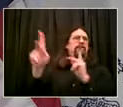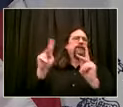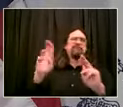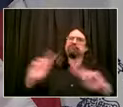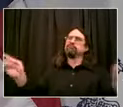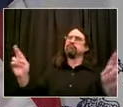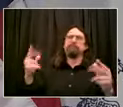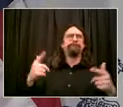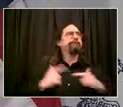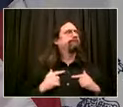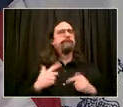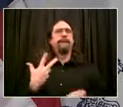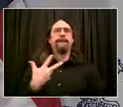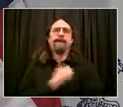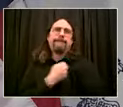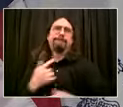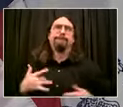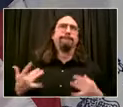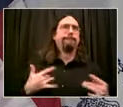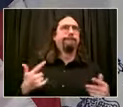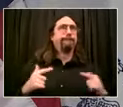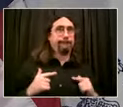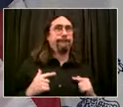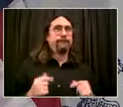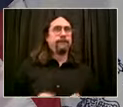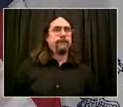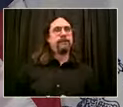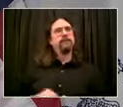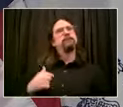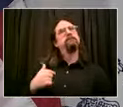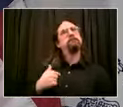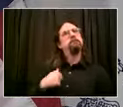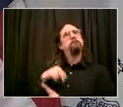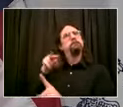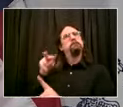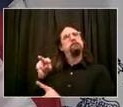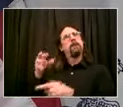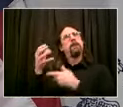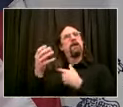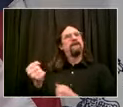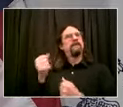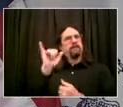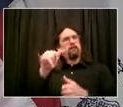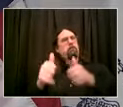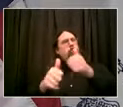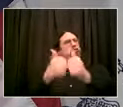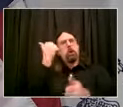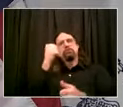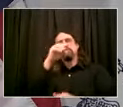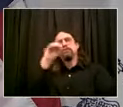of New Yorkers are ready to get this vaccine once it's available to them. Well, right there, that's over 4 million people.